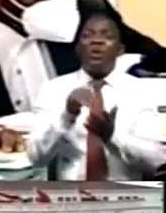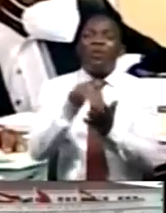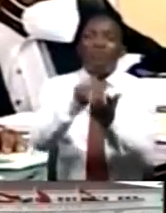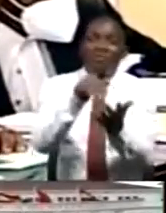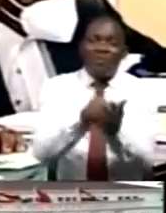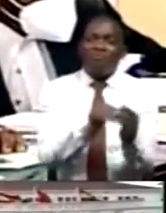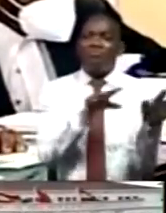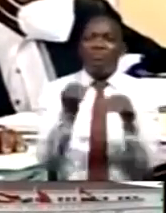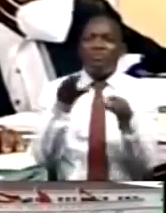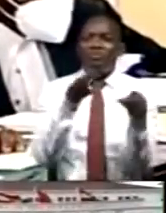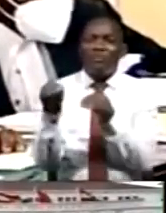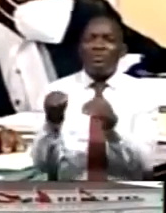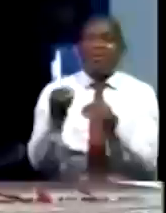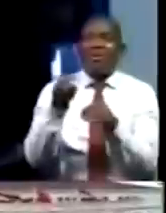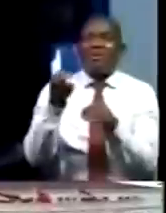practice previously?